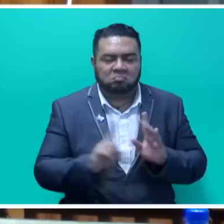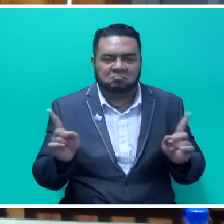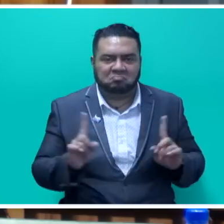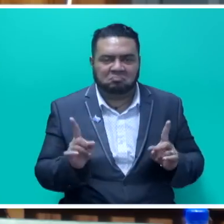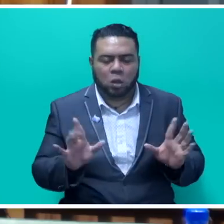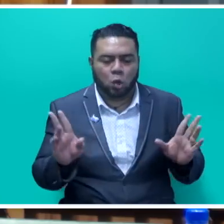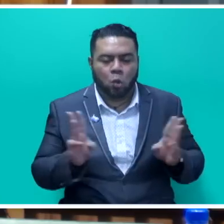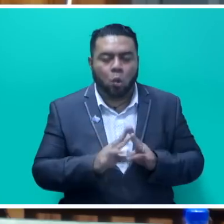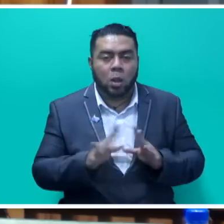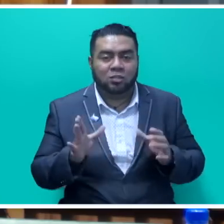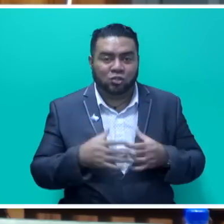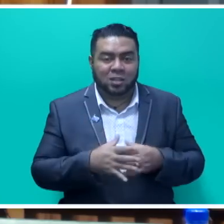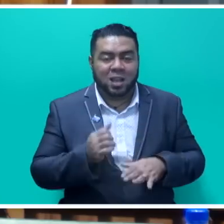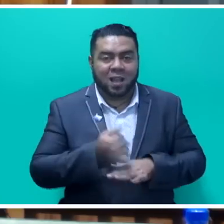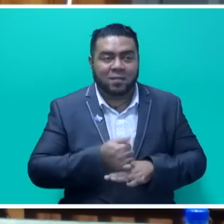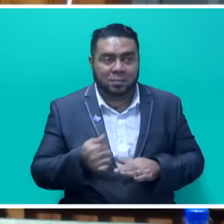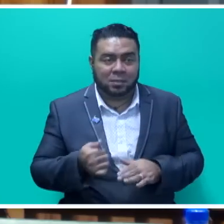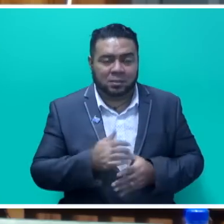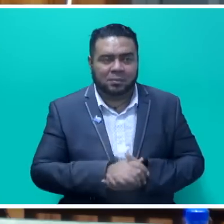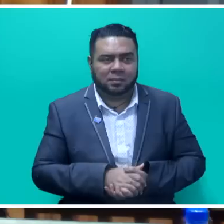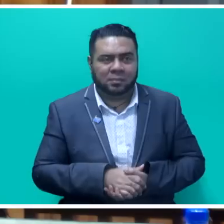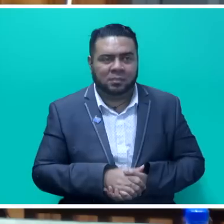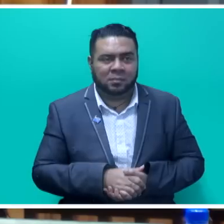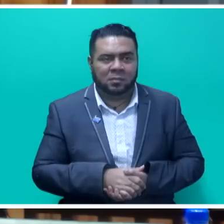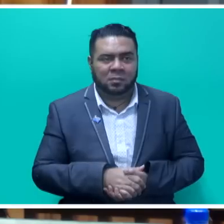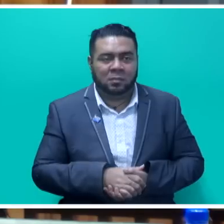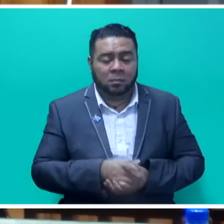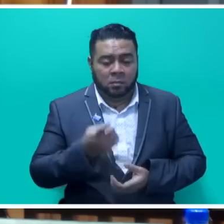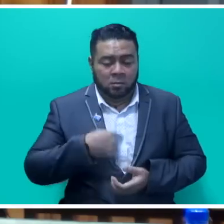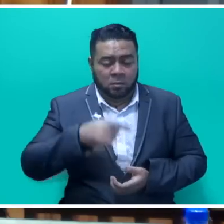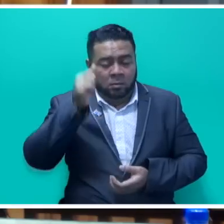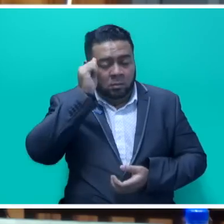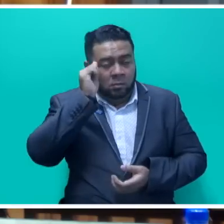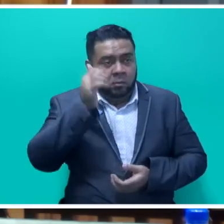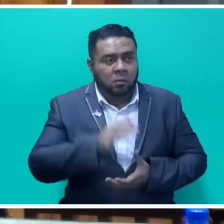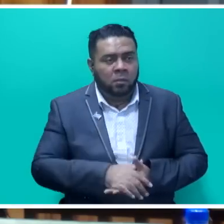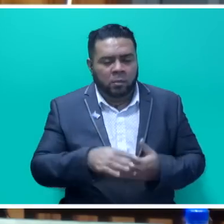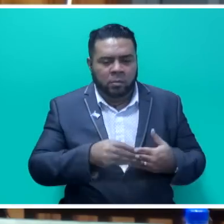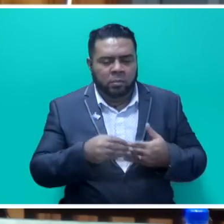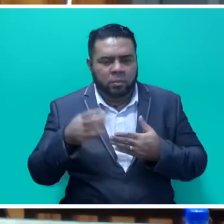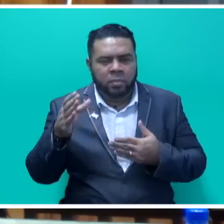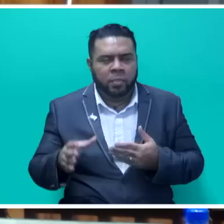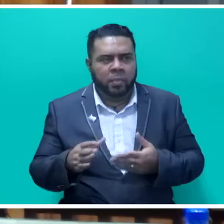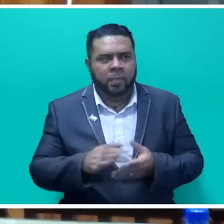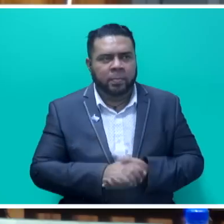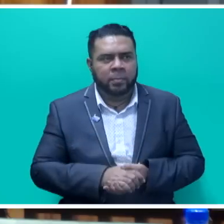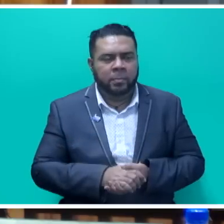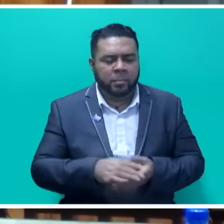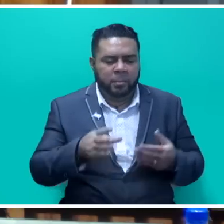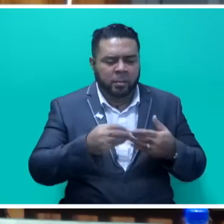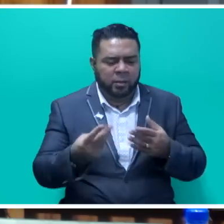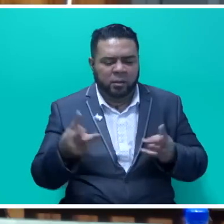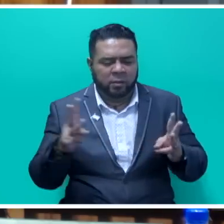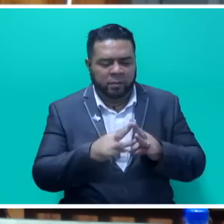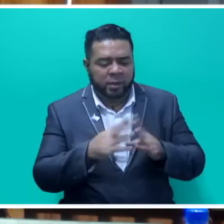Coalition government, Mr. Speaker, and I know the leaders, as leaders of the three